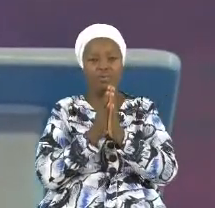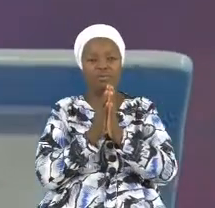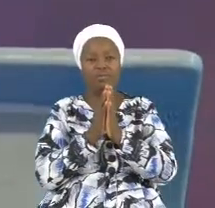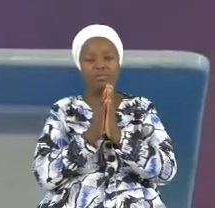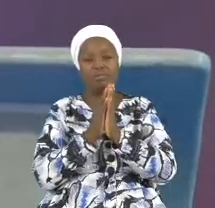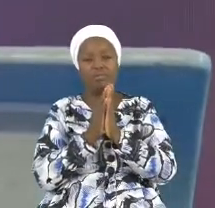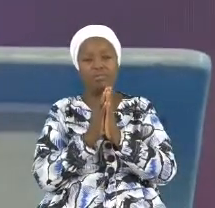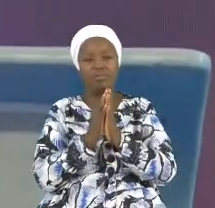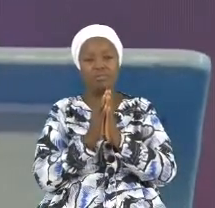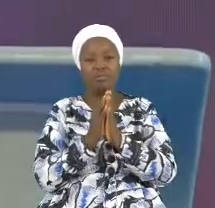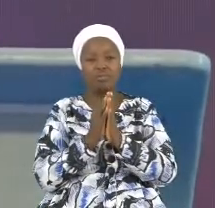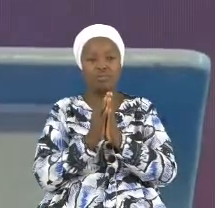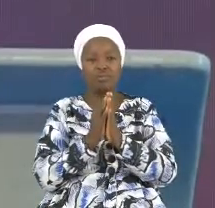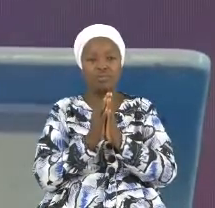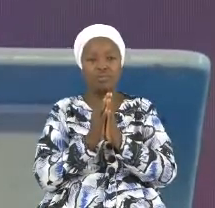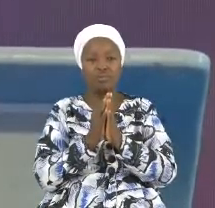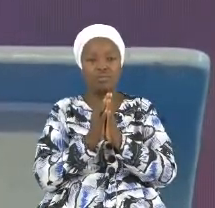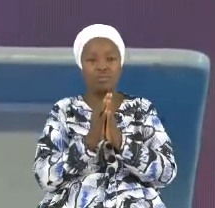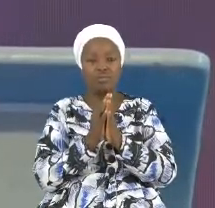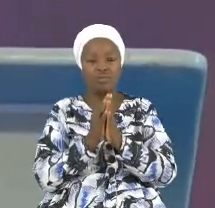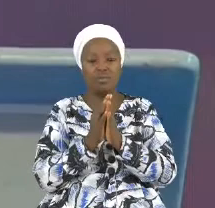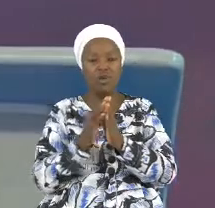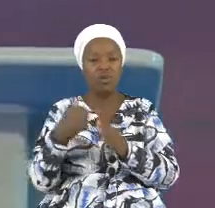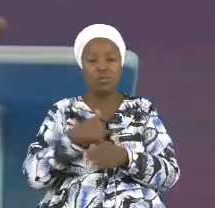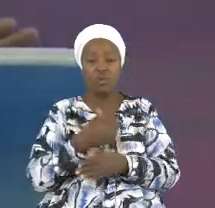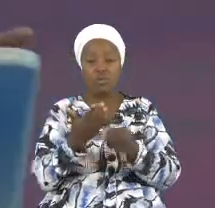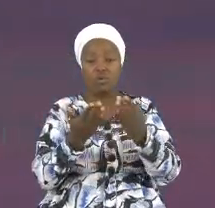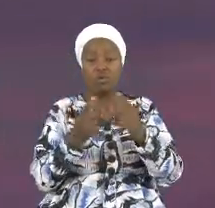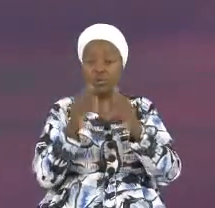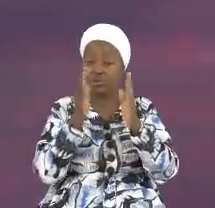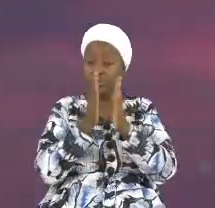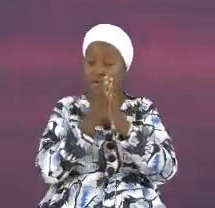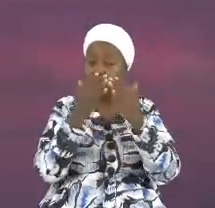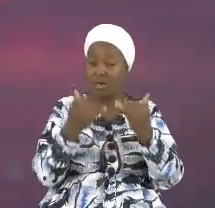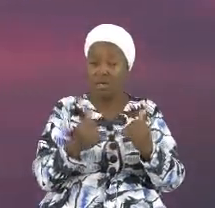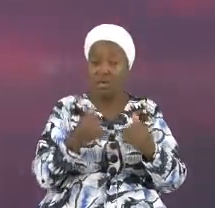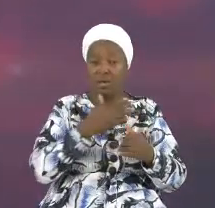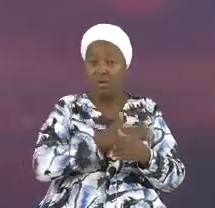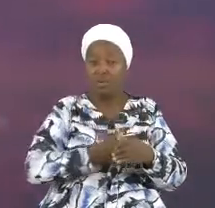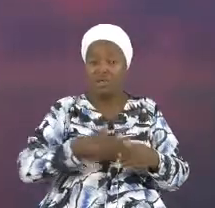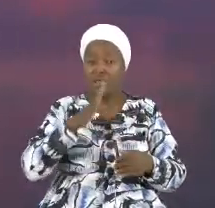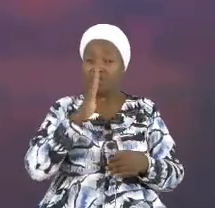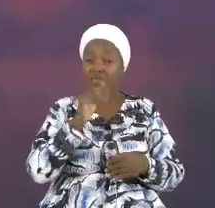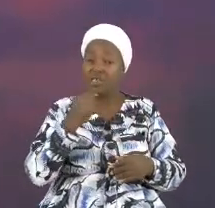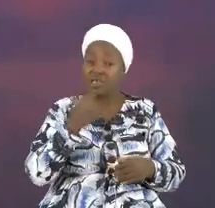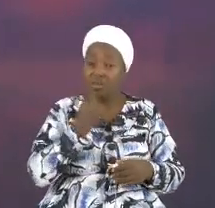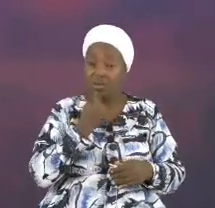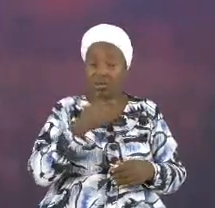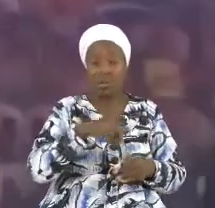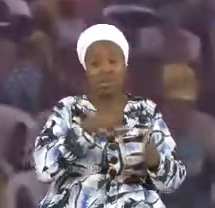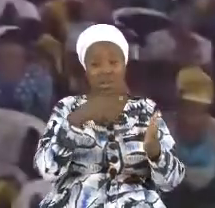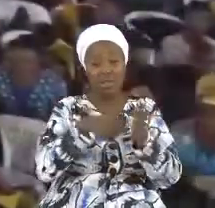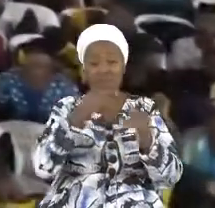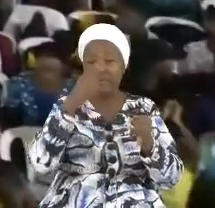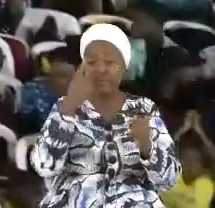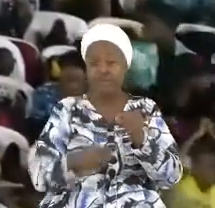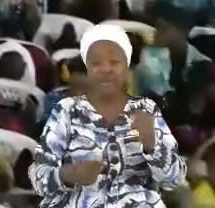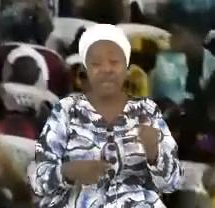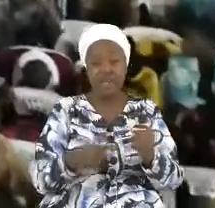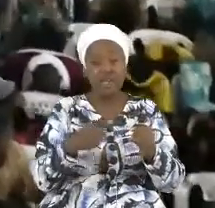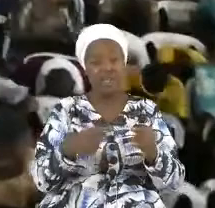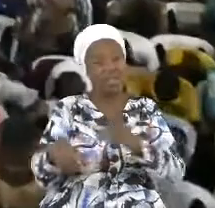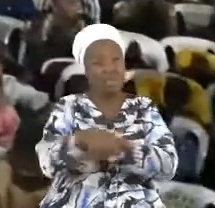eyes closed. Heads bowed. The Lord, on this final day, he doesn't want you to go back